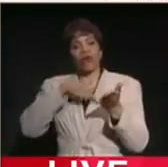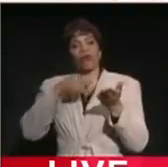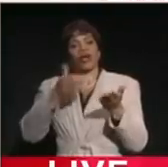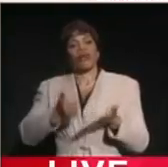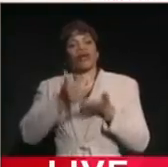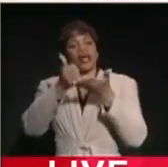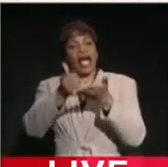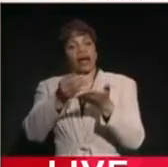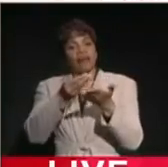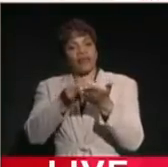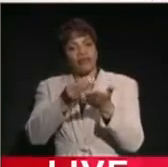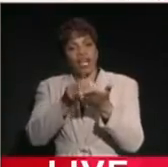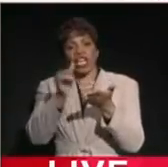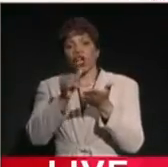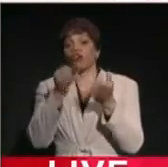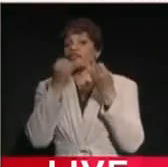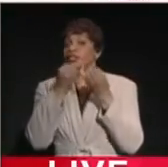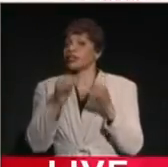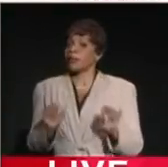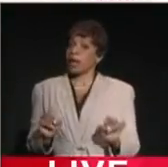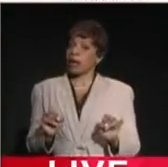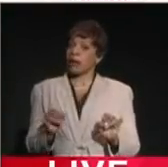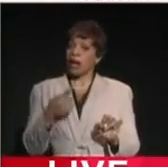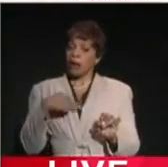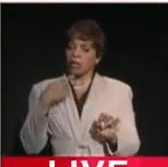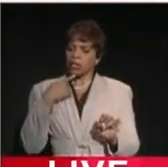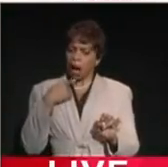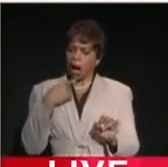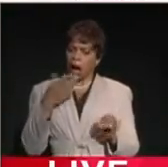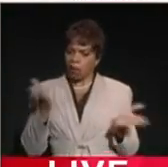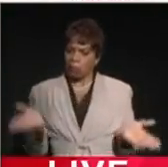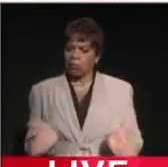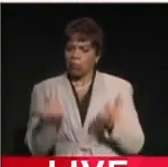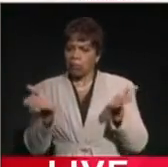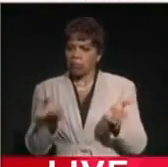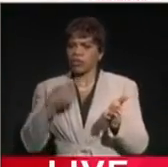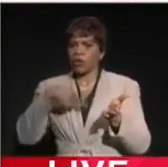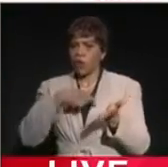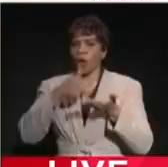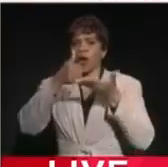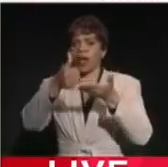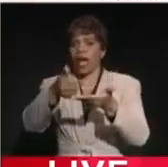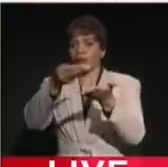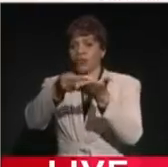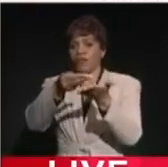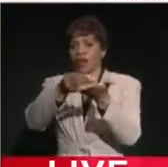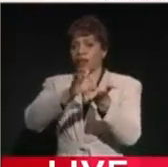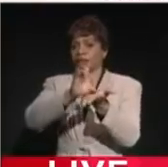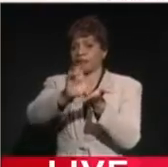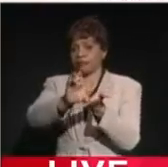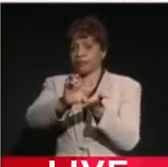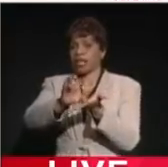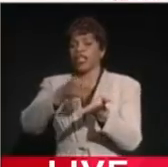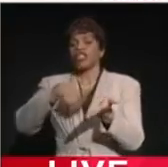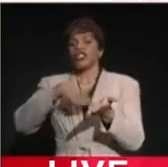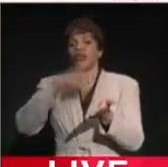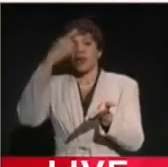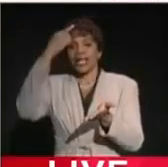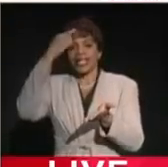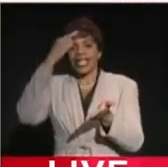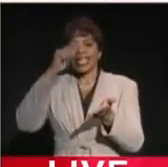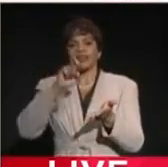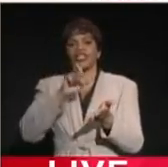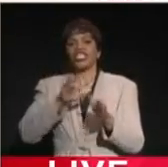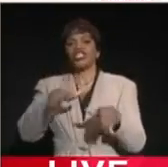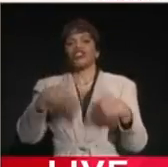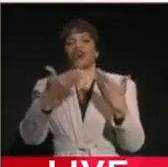you independently say, you know what, we want to actually go ahead and do this, we'll help fund that as well. We think you need to offer incentives to